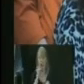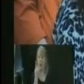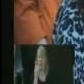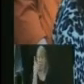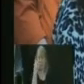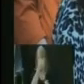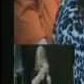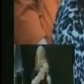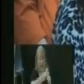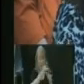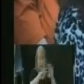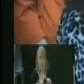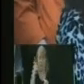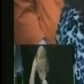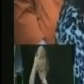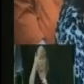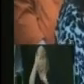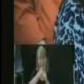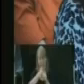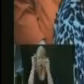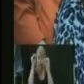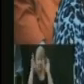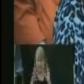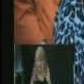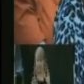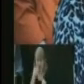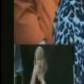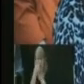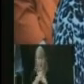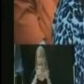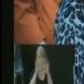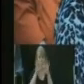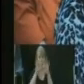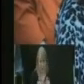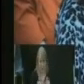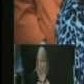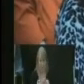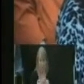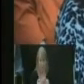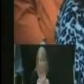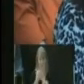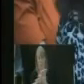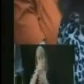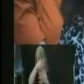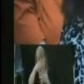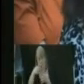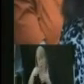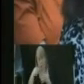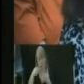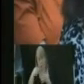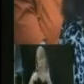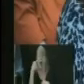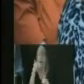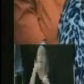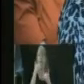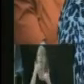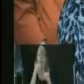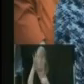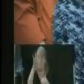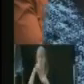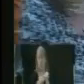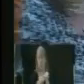child, but for every teacher, every family, and every school. So I thank you for your support.